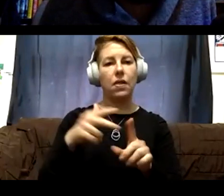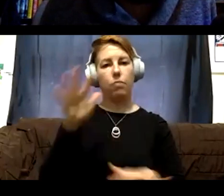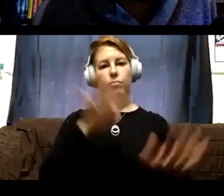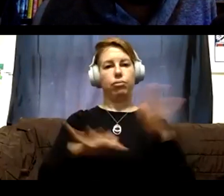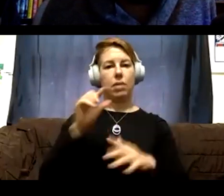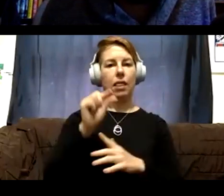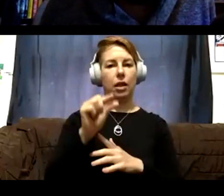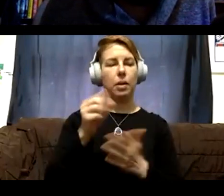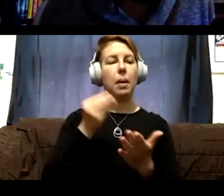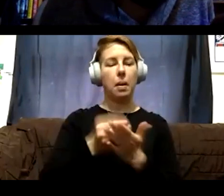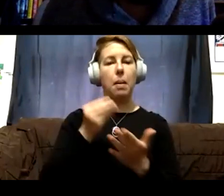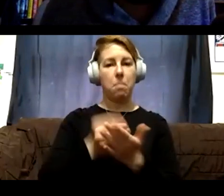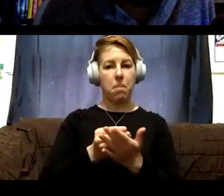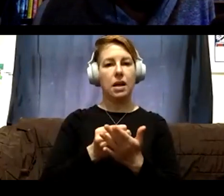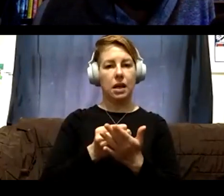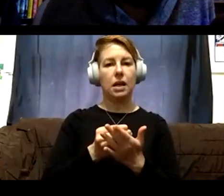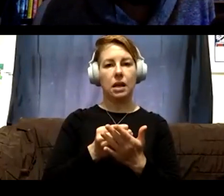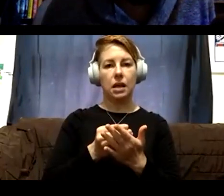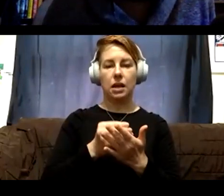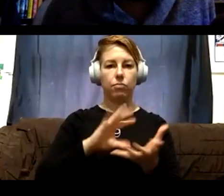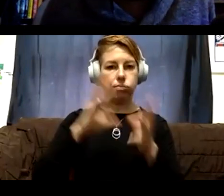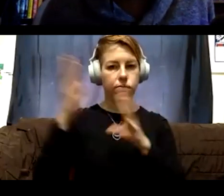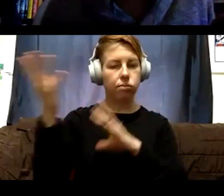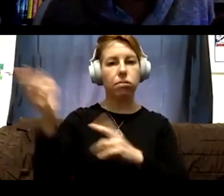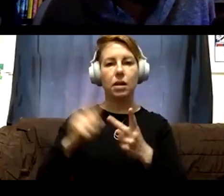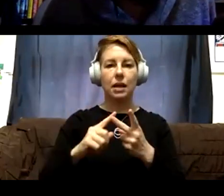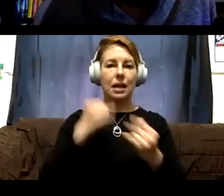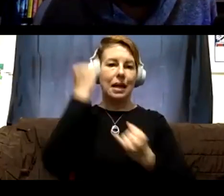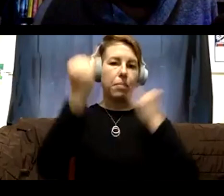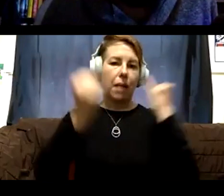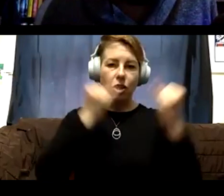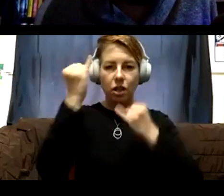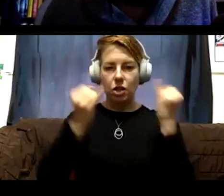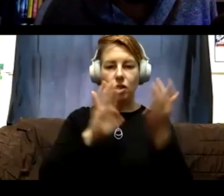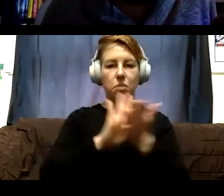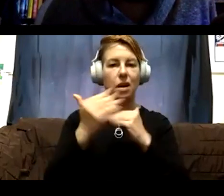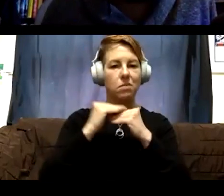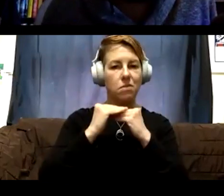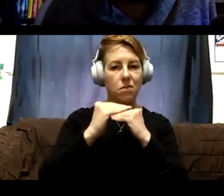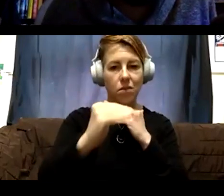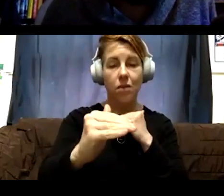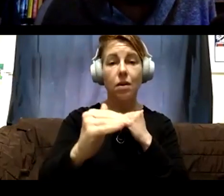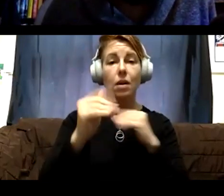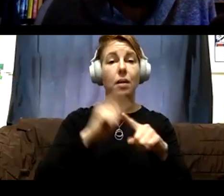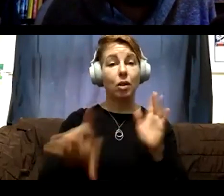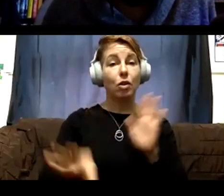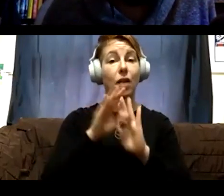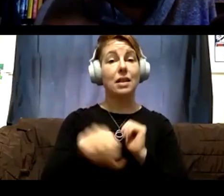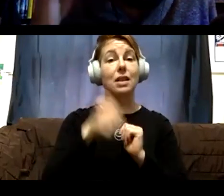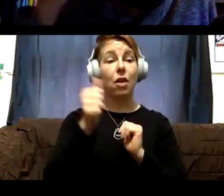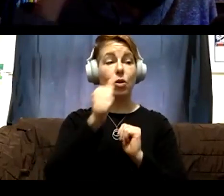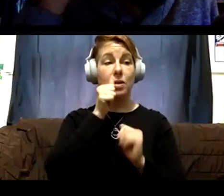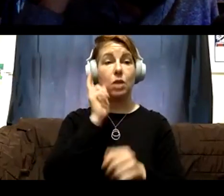Money troubles abound. Imaginations grow stale, but chip away at the literary amber and uncover another secret history.